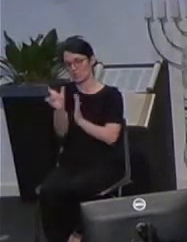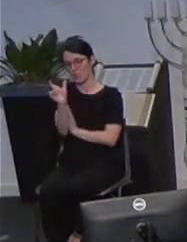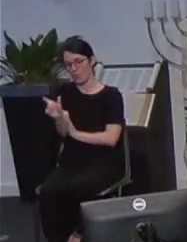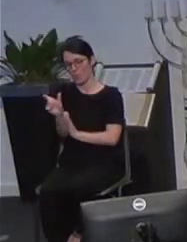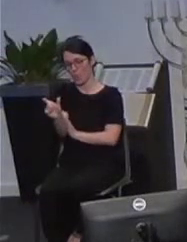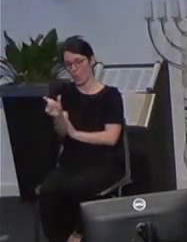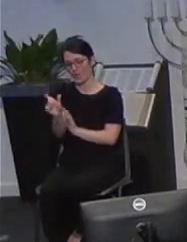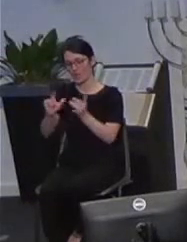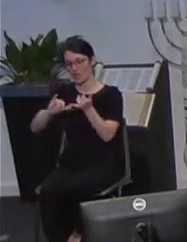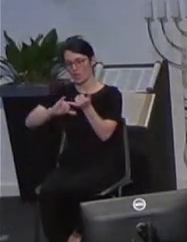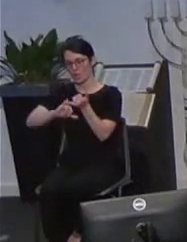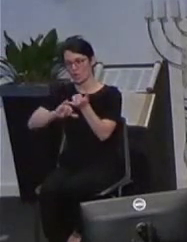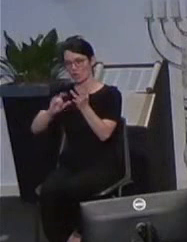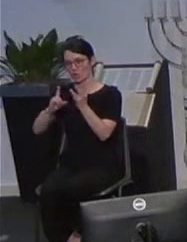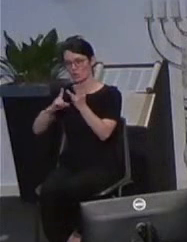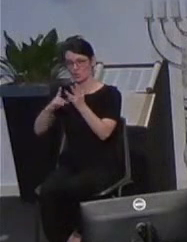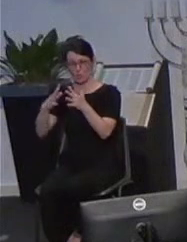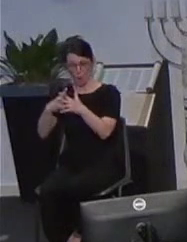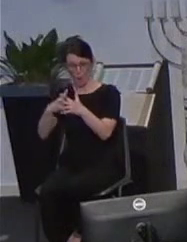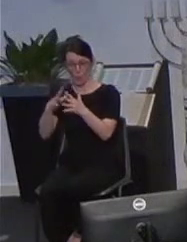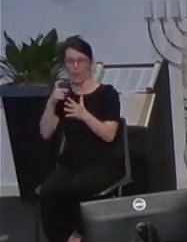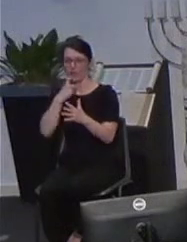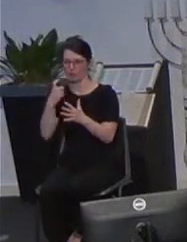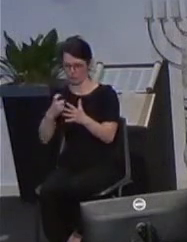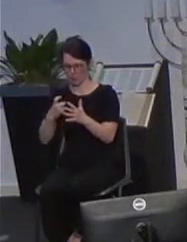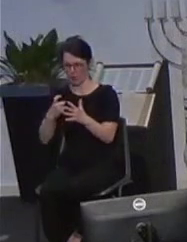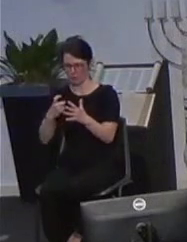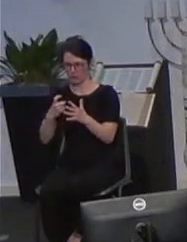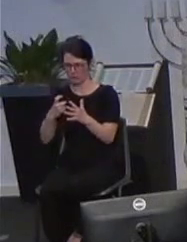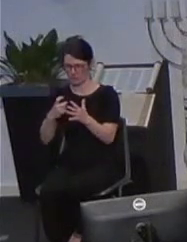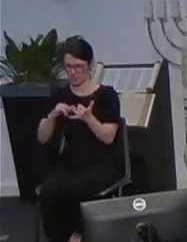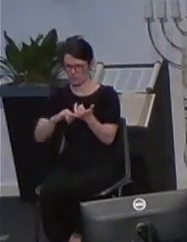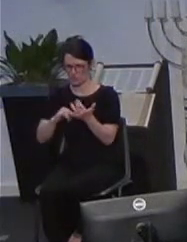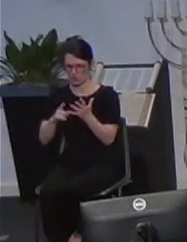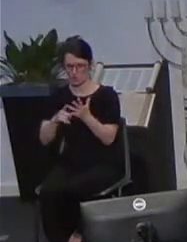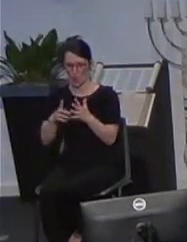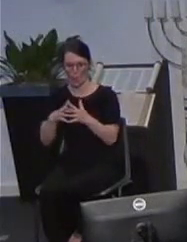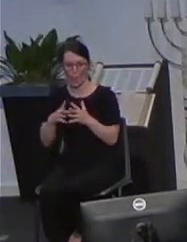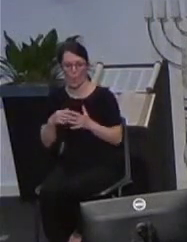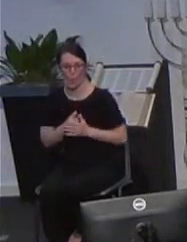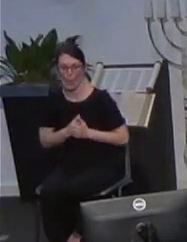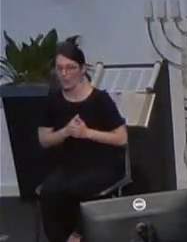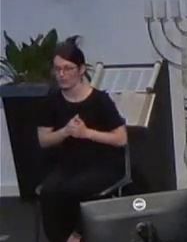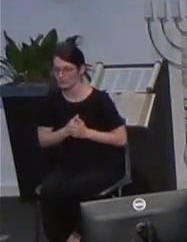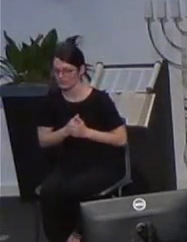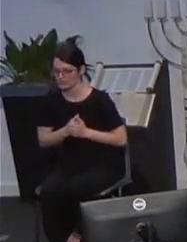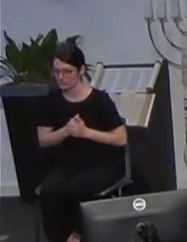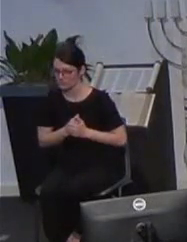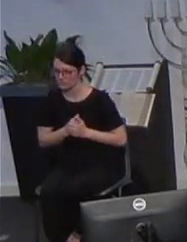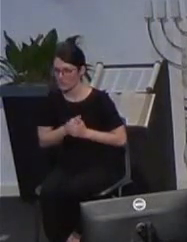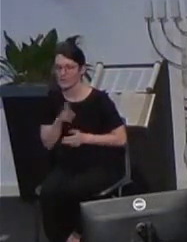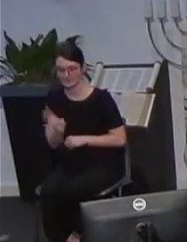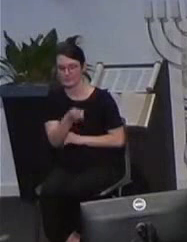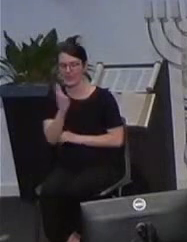7 verses. So, you know, when someone tells you something repeatedly, you think they've really got something to say?